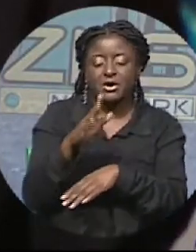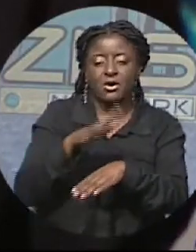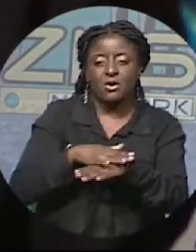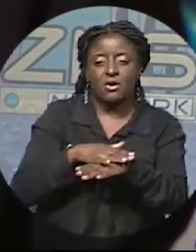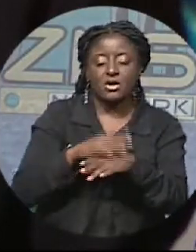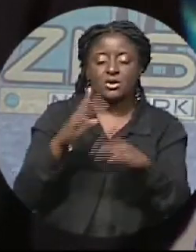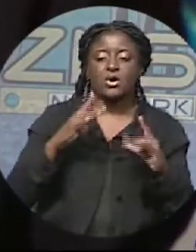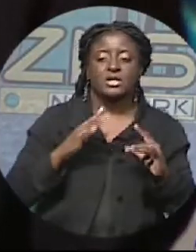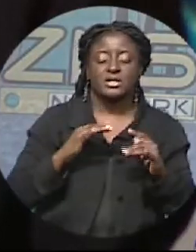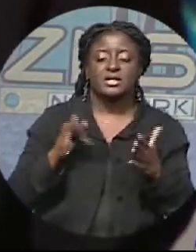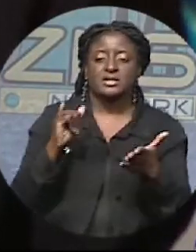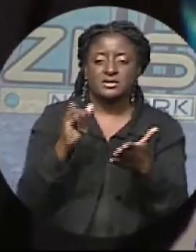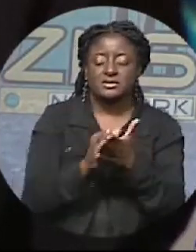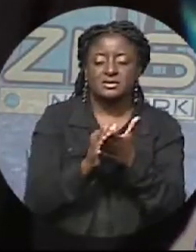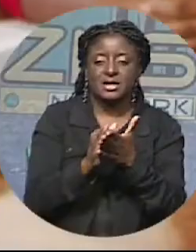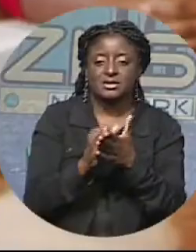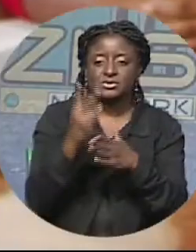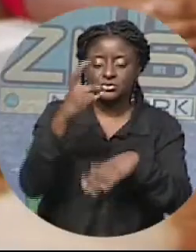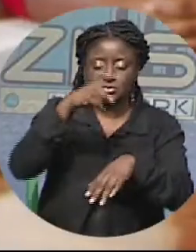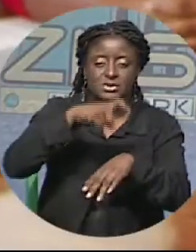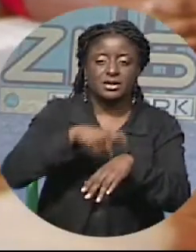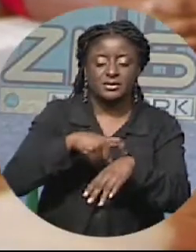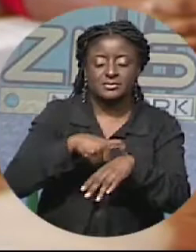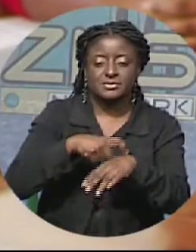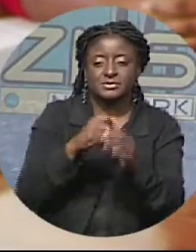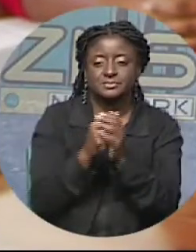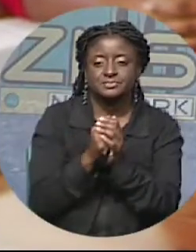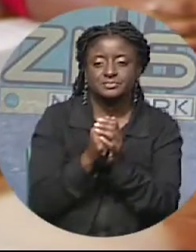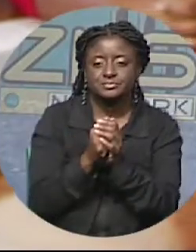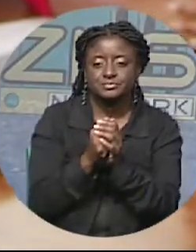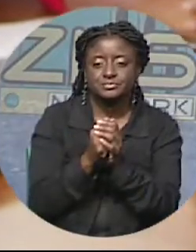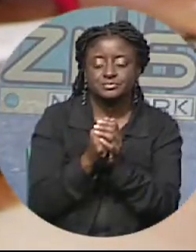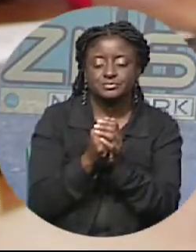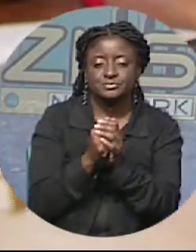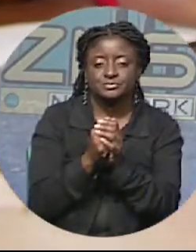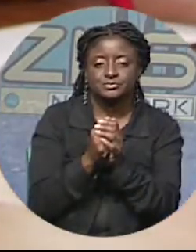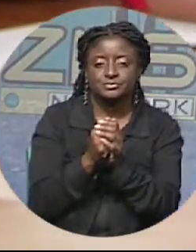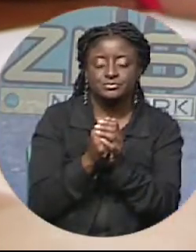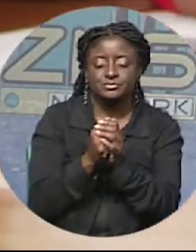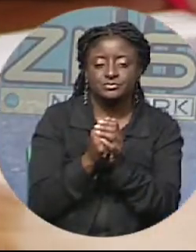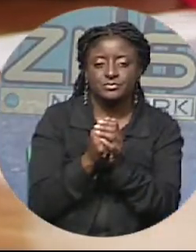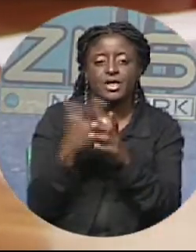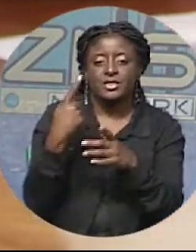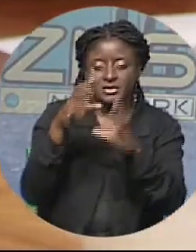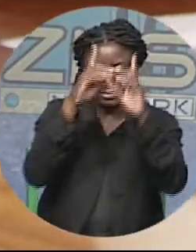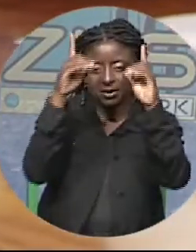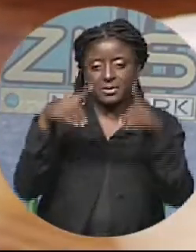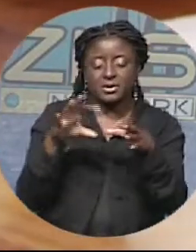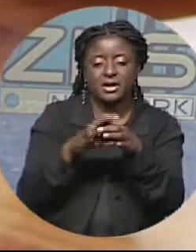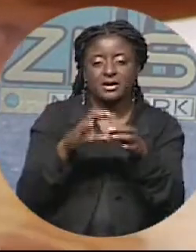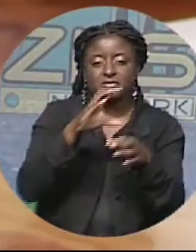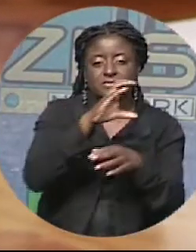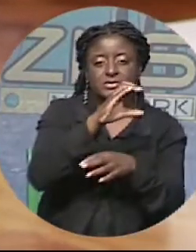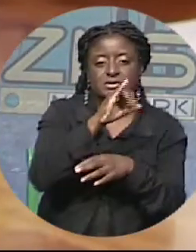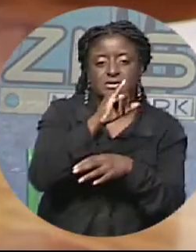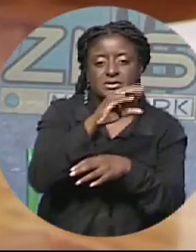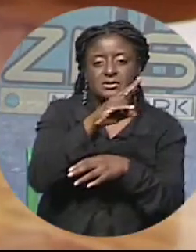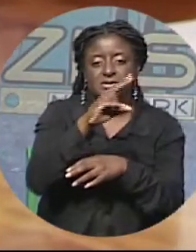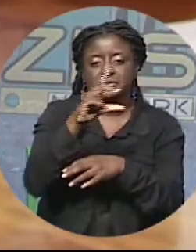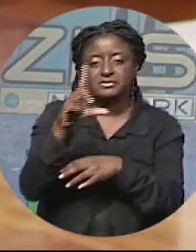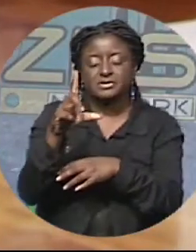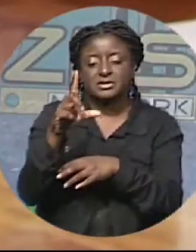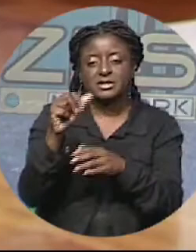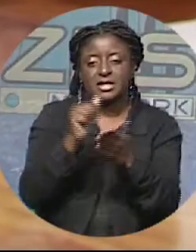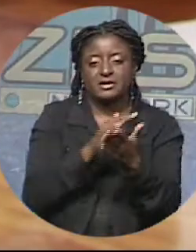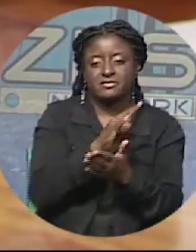time. That should not be an issue. Gray says as governments are subject to the law, the Department of Civil Aviation should not be above